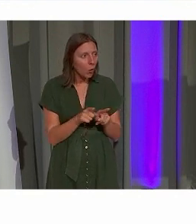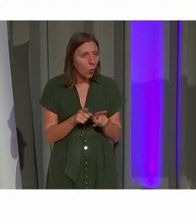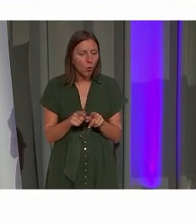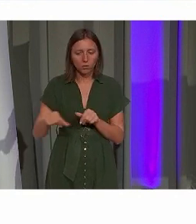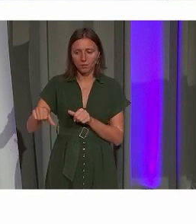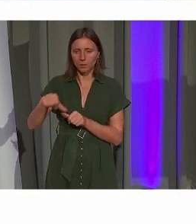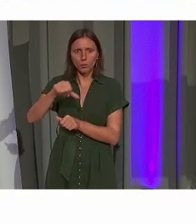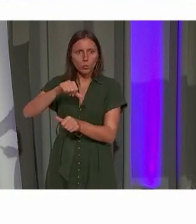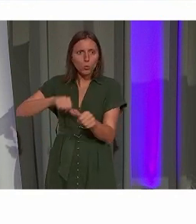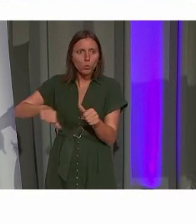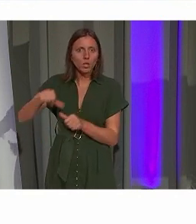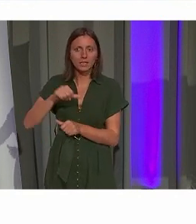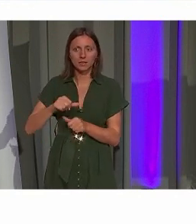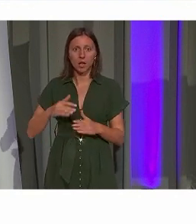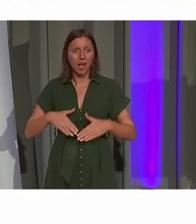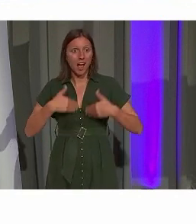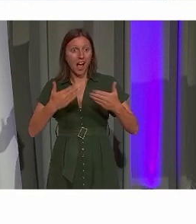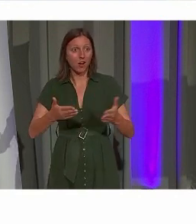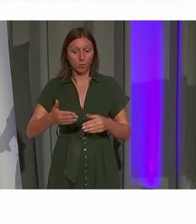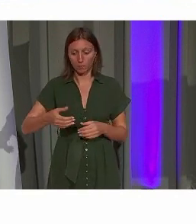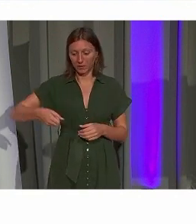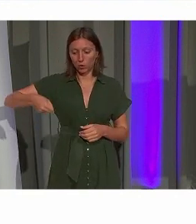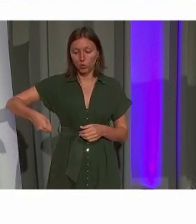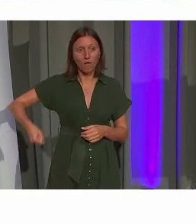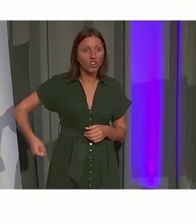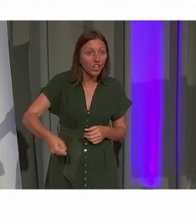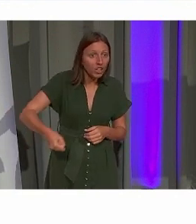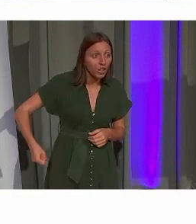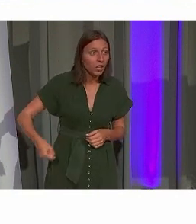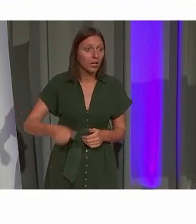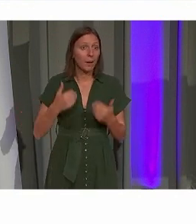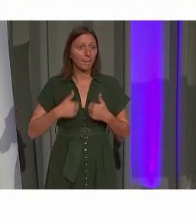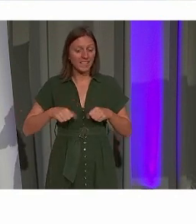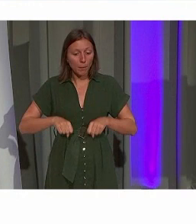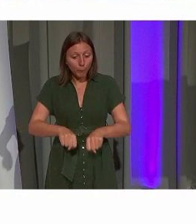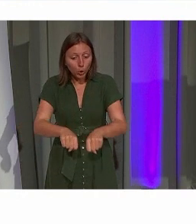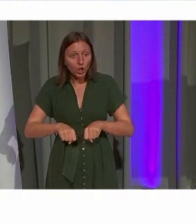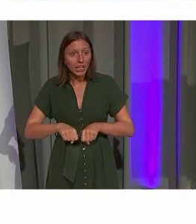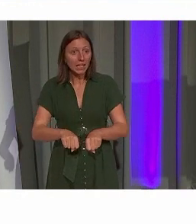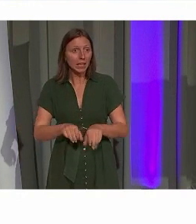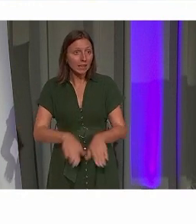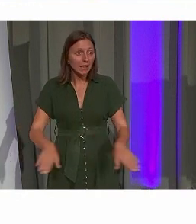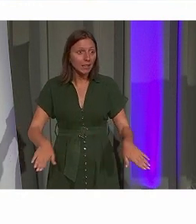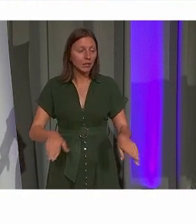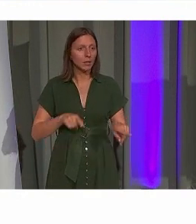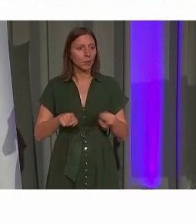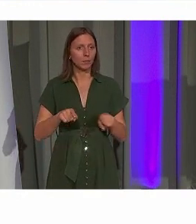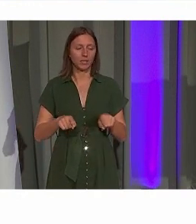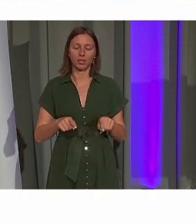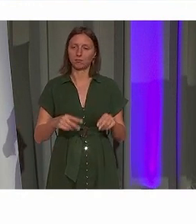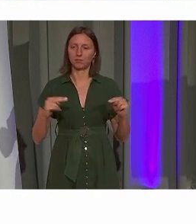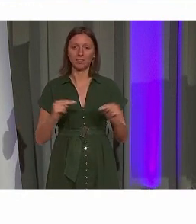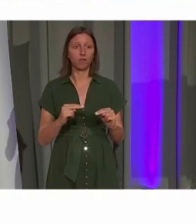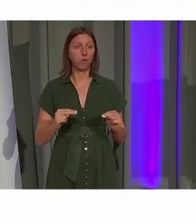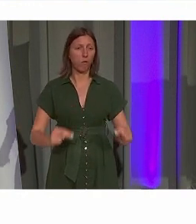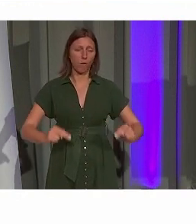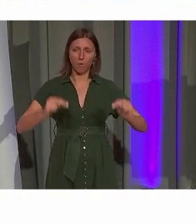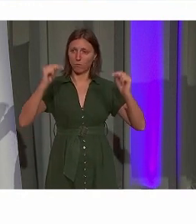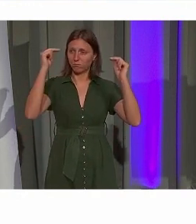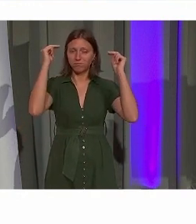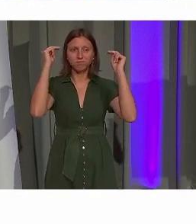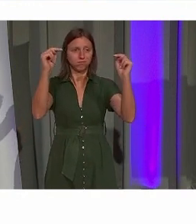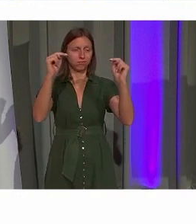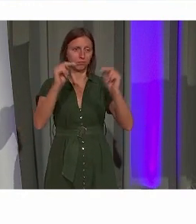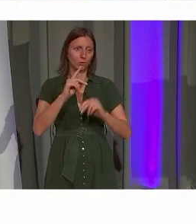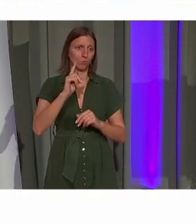about people with a disability, but we're also talking about tourists who arrive with their luggages, or